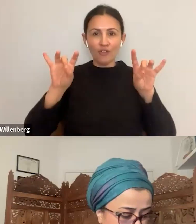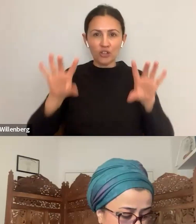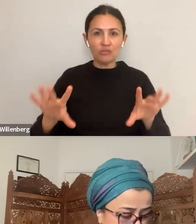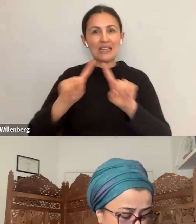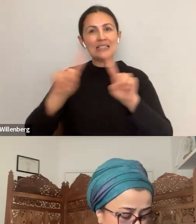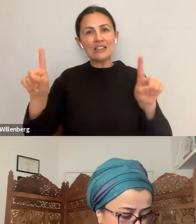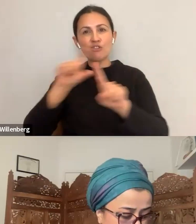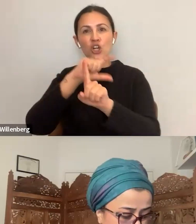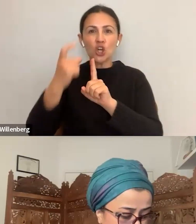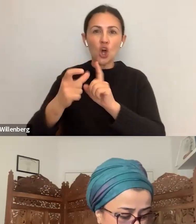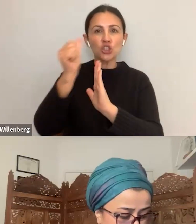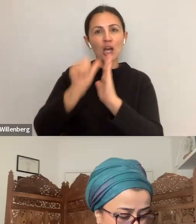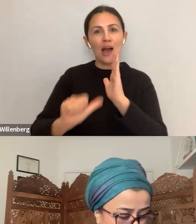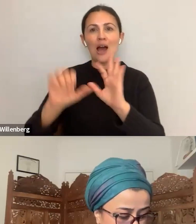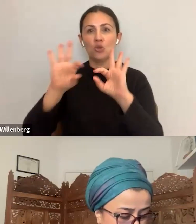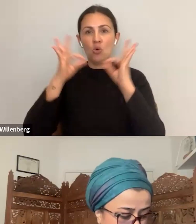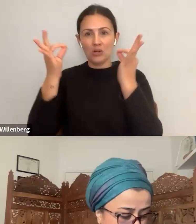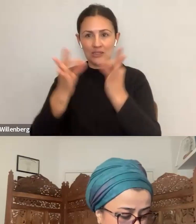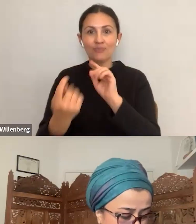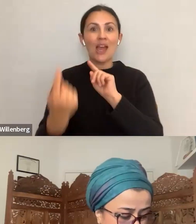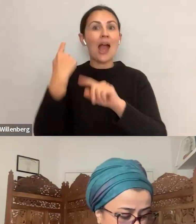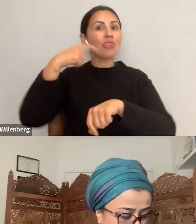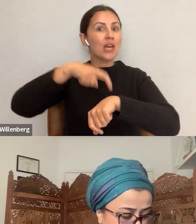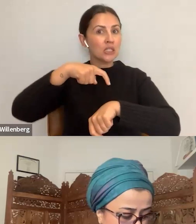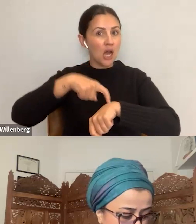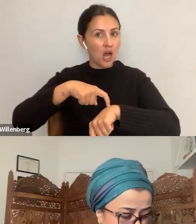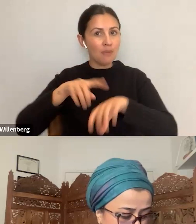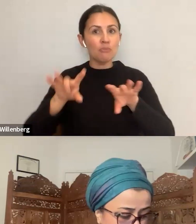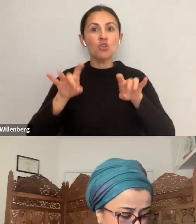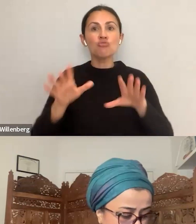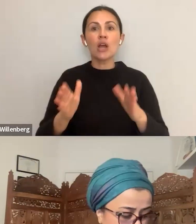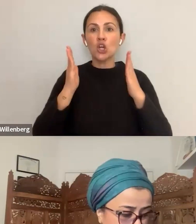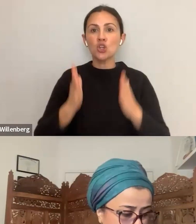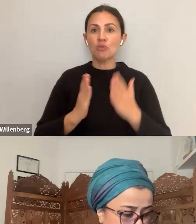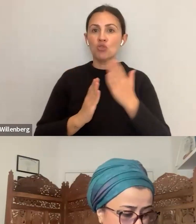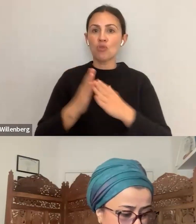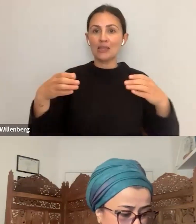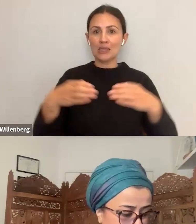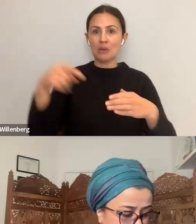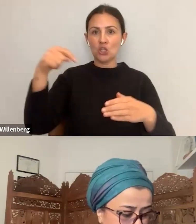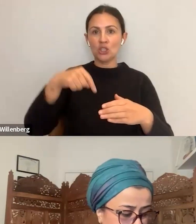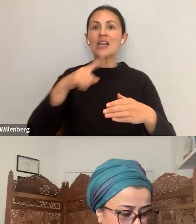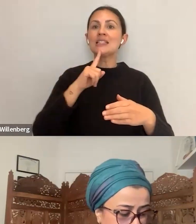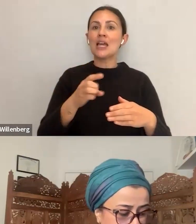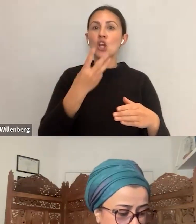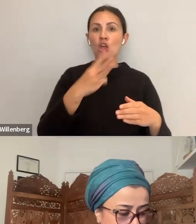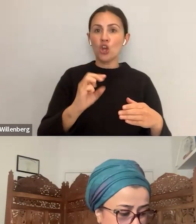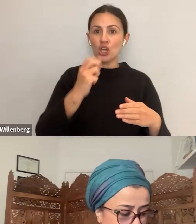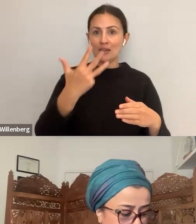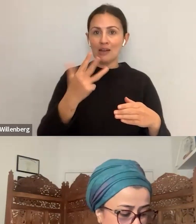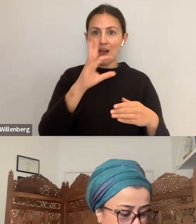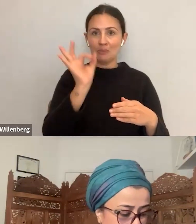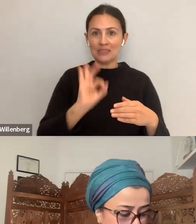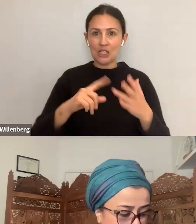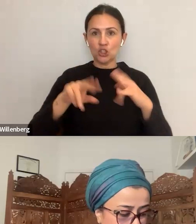organisations. And at the time, according to the Australian Human Rights Commission, 39% of the population, which